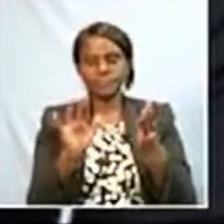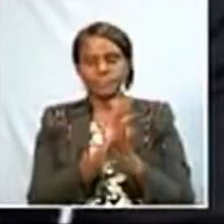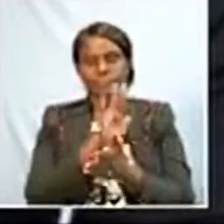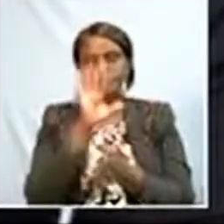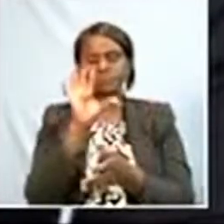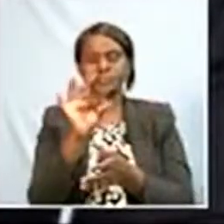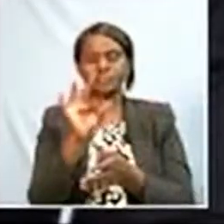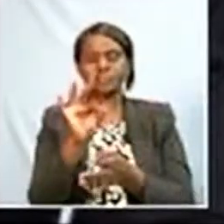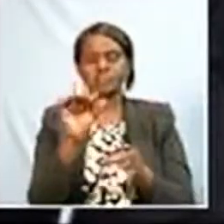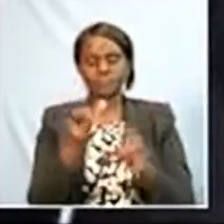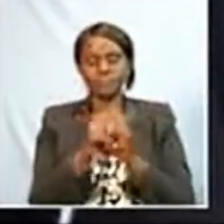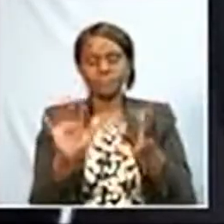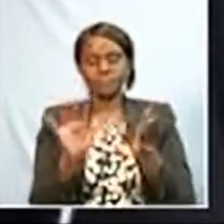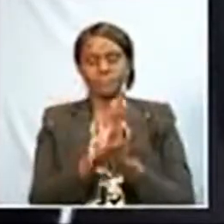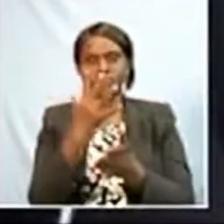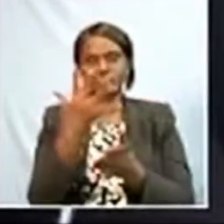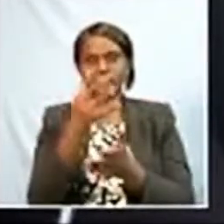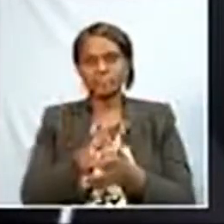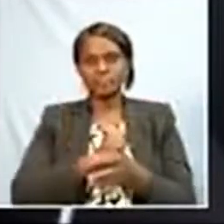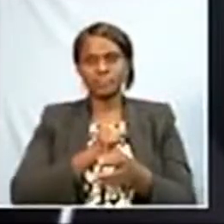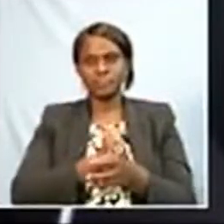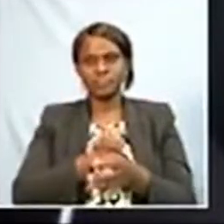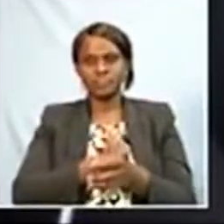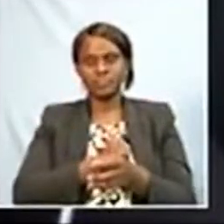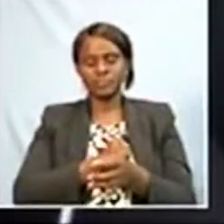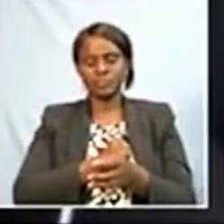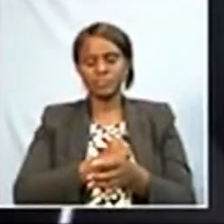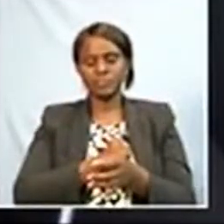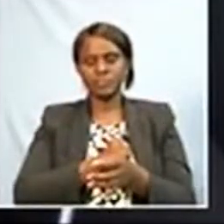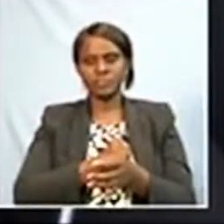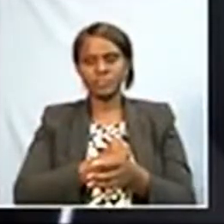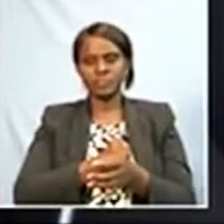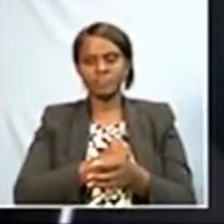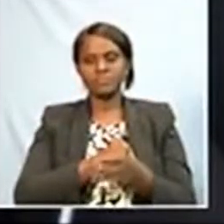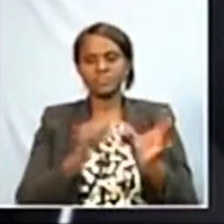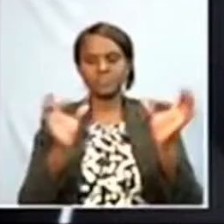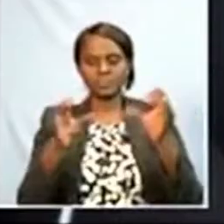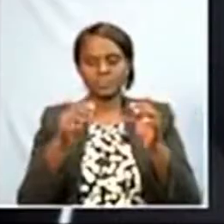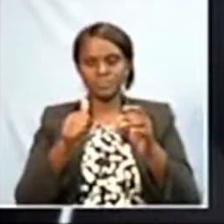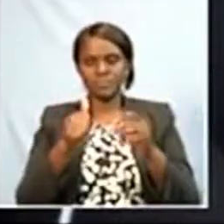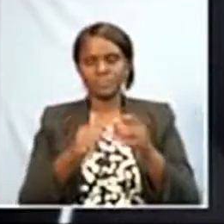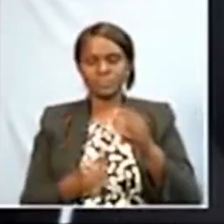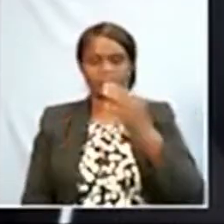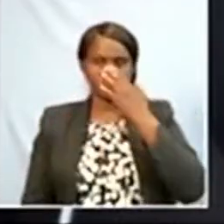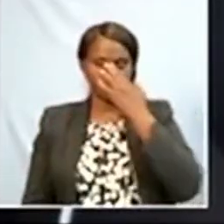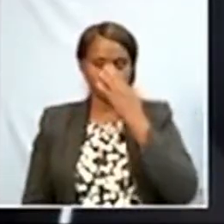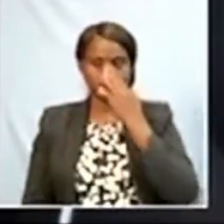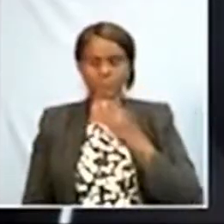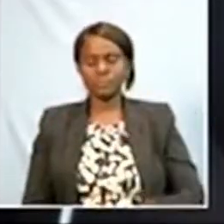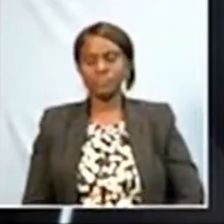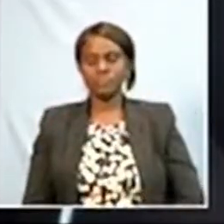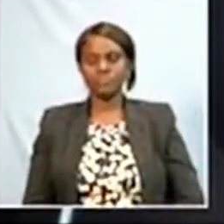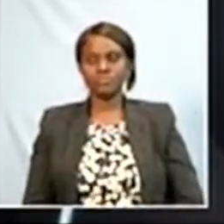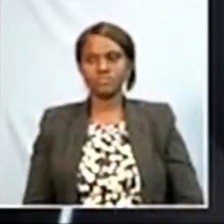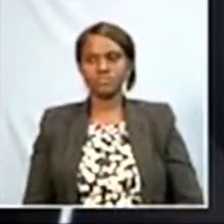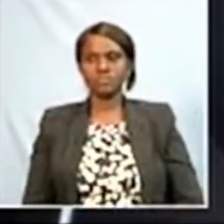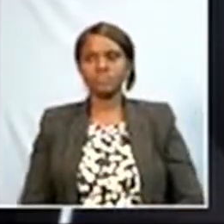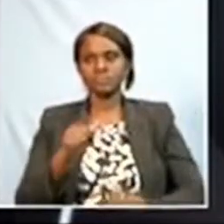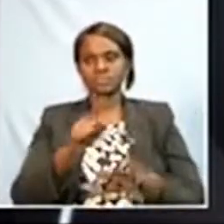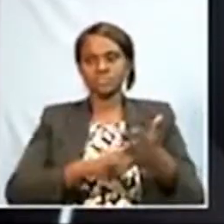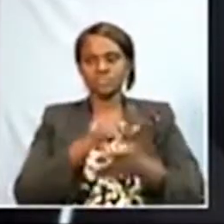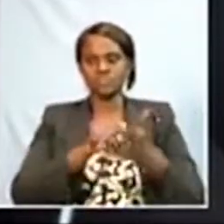5, page 5, Council decided to